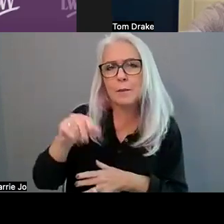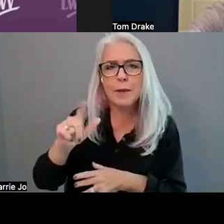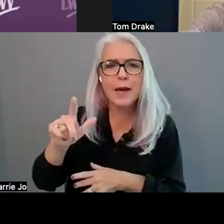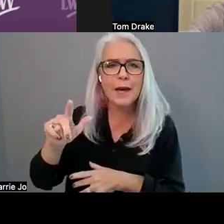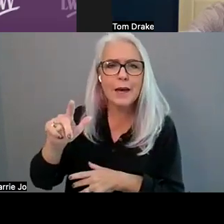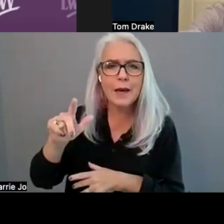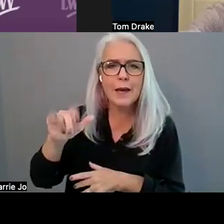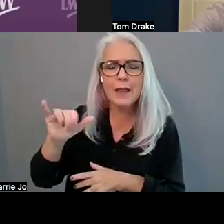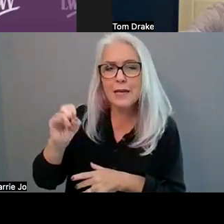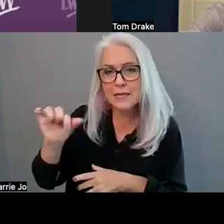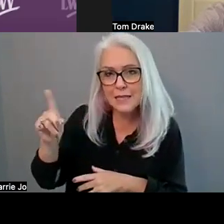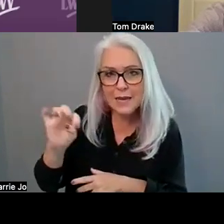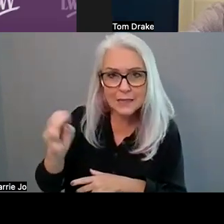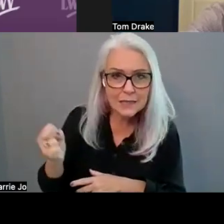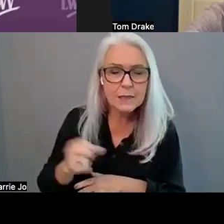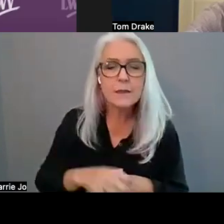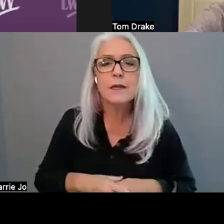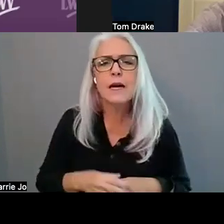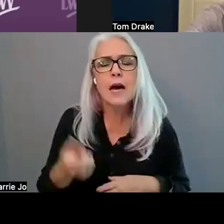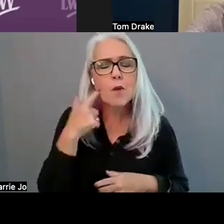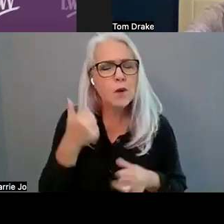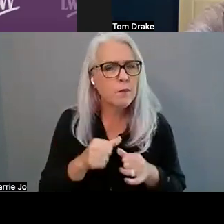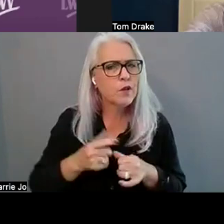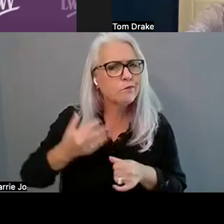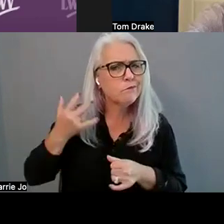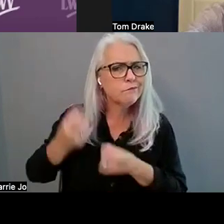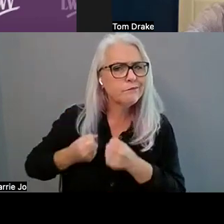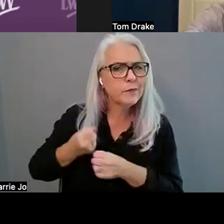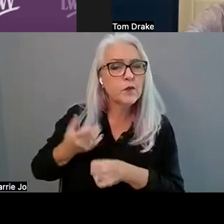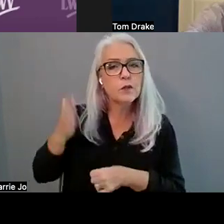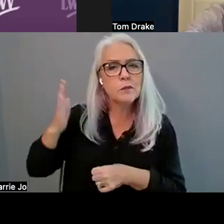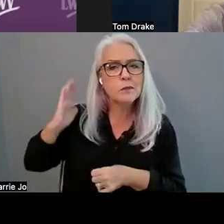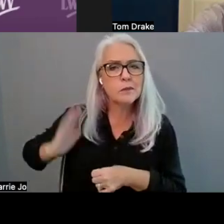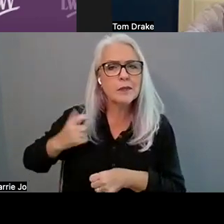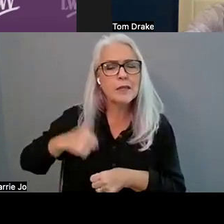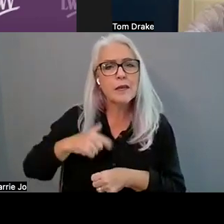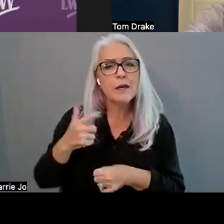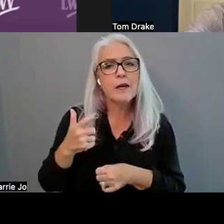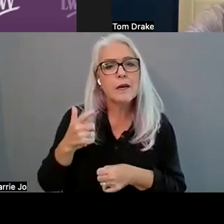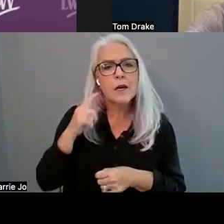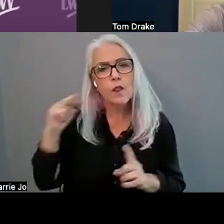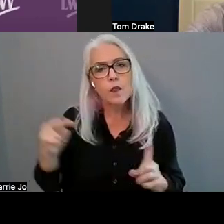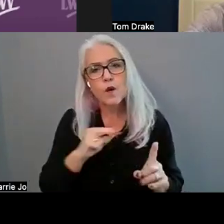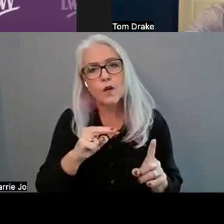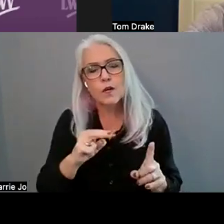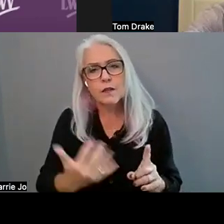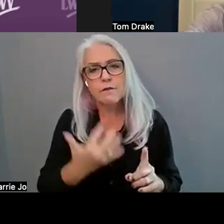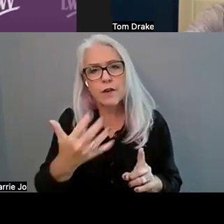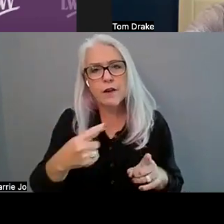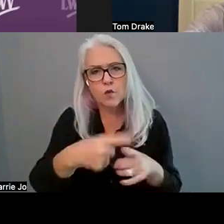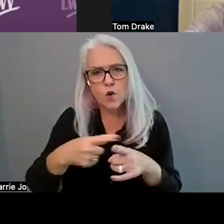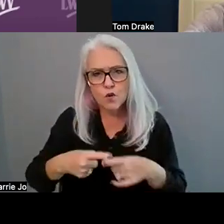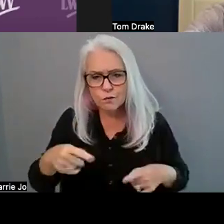ago there was a development that occurred on Main Street that, from the angle that I approached the intersection at Five Corners, that development